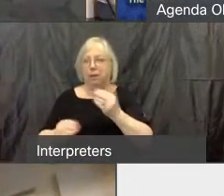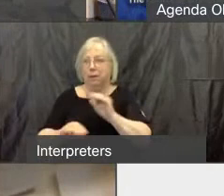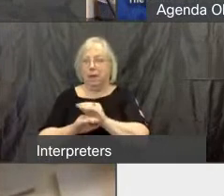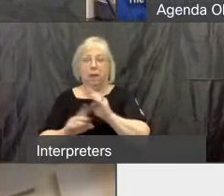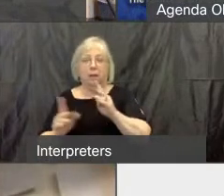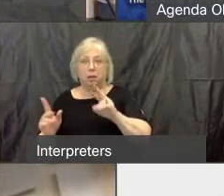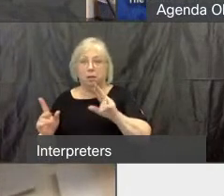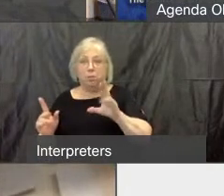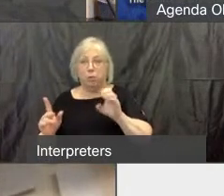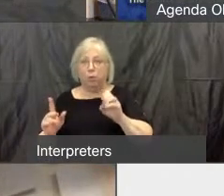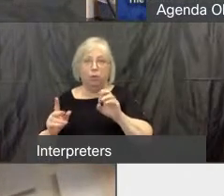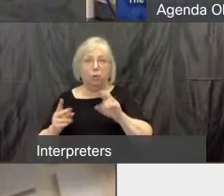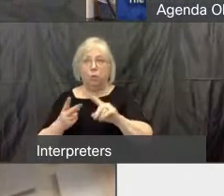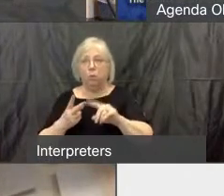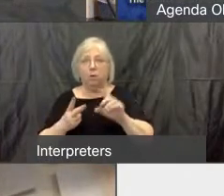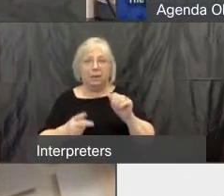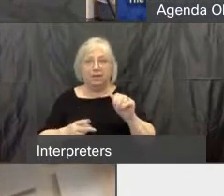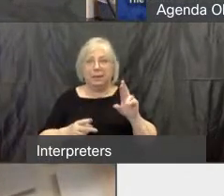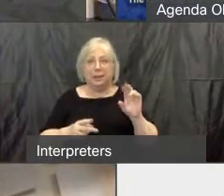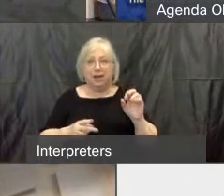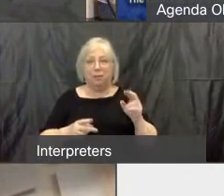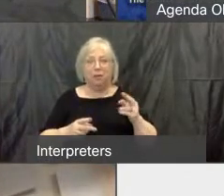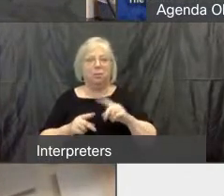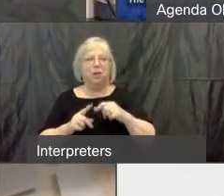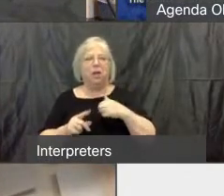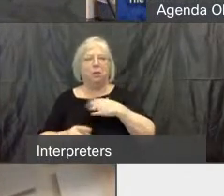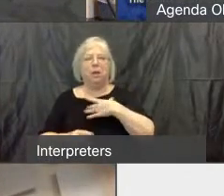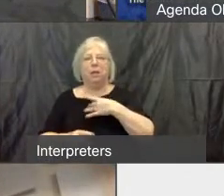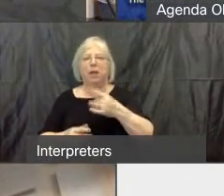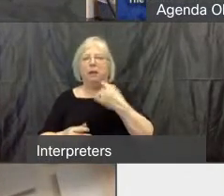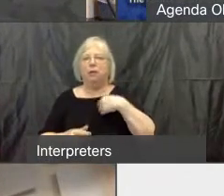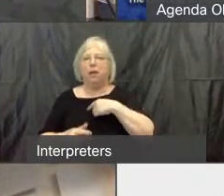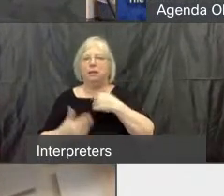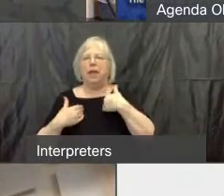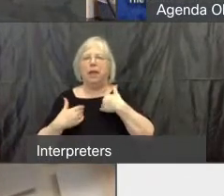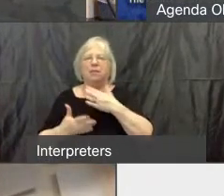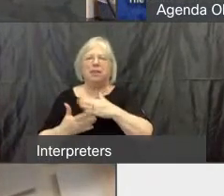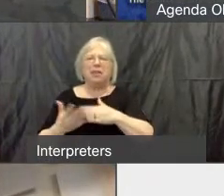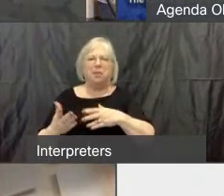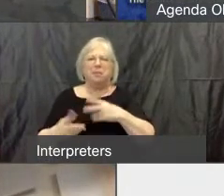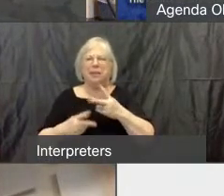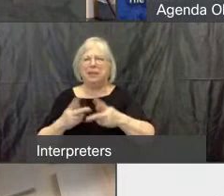or Sarah, but I would like for us to have some kind of